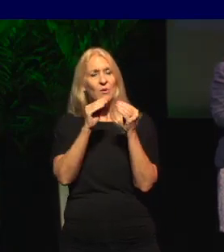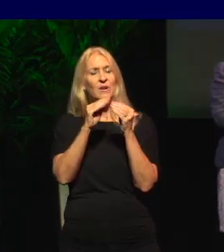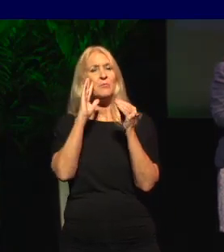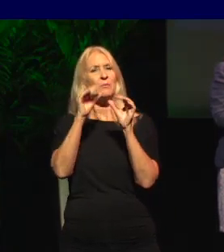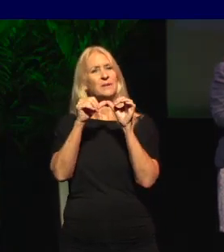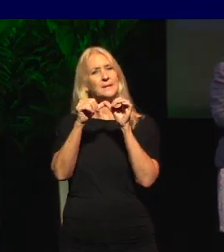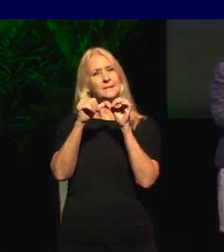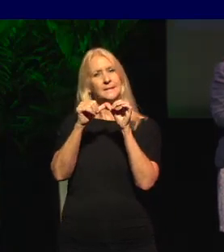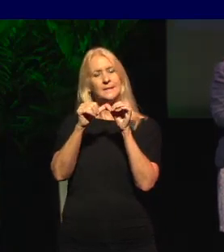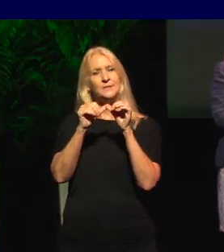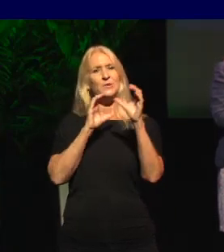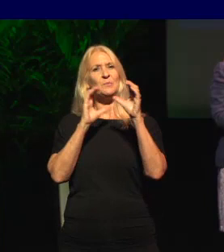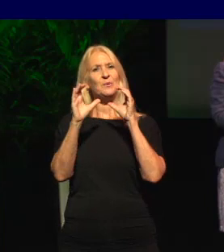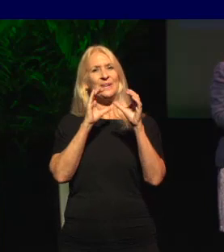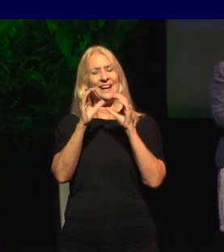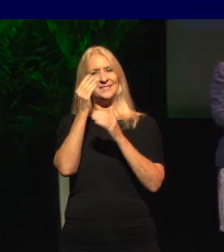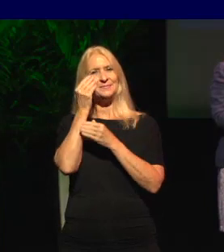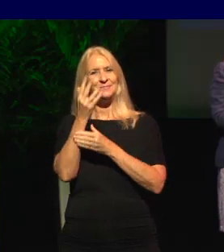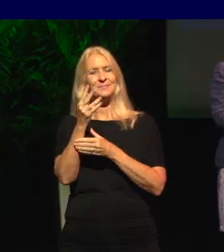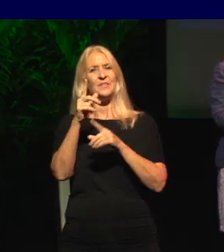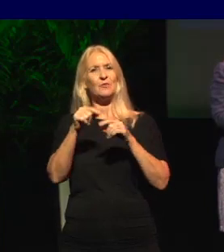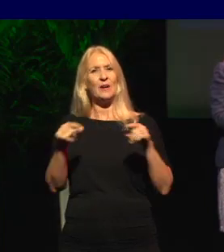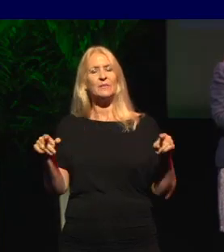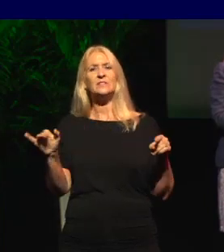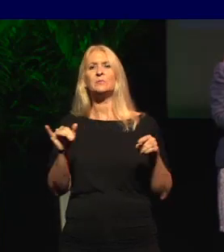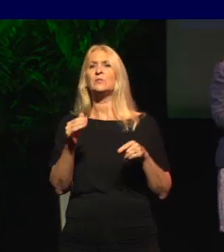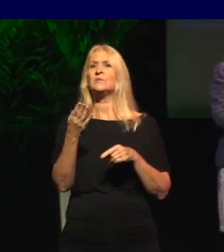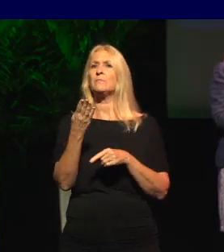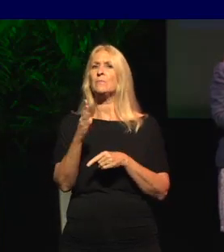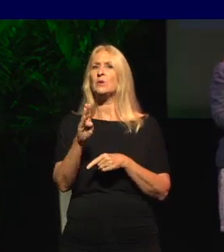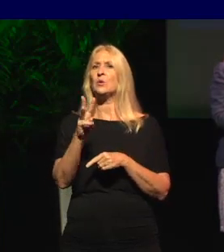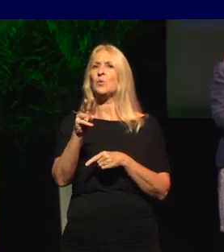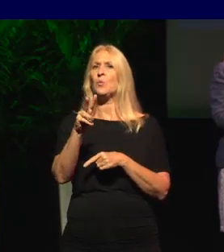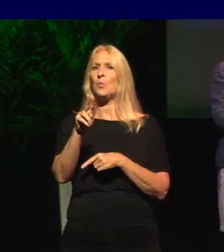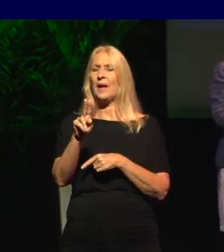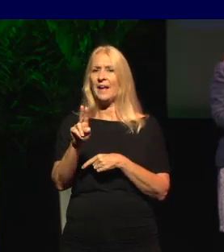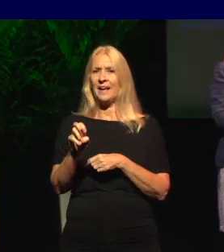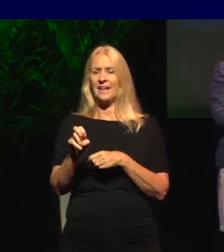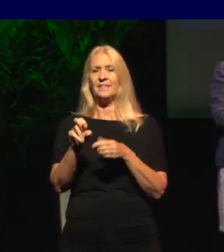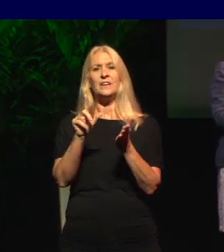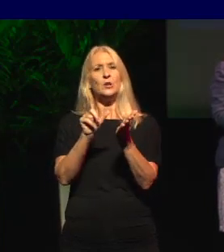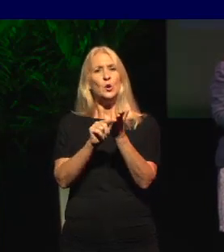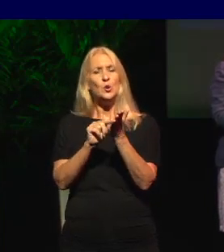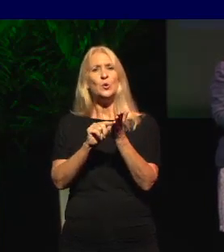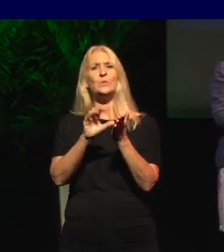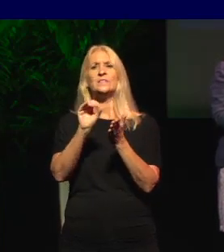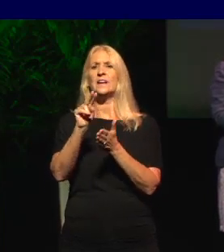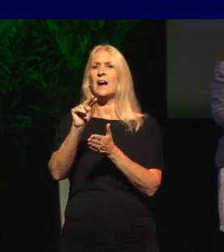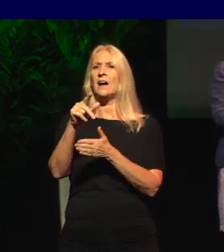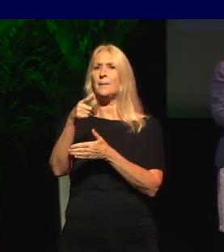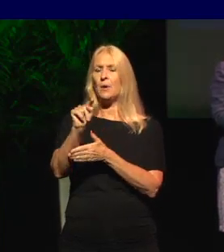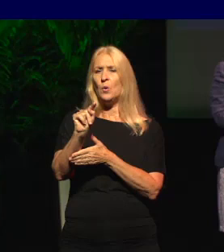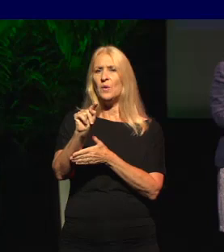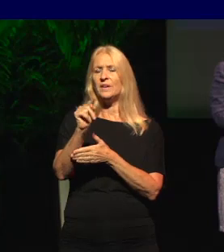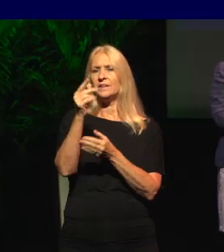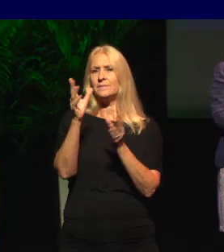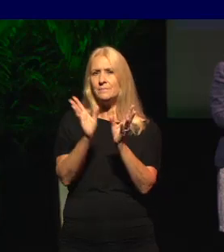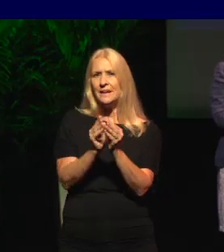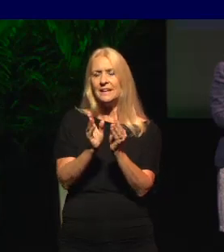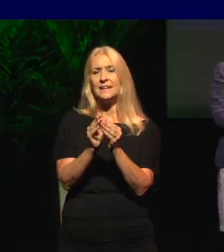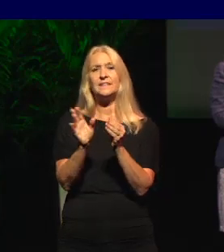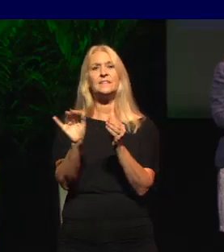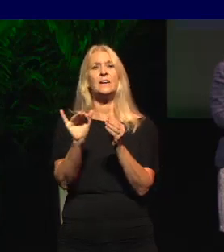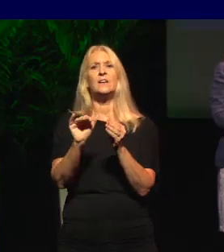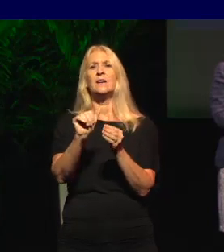a variety of ways. In addition to using the Blue Wave News and on-point updates, opportunities to learn more will be available